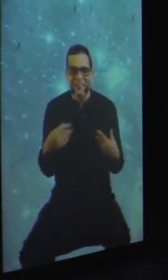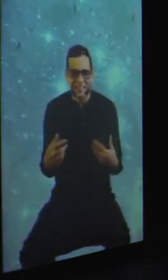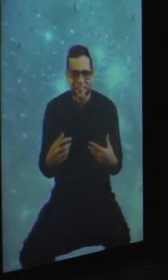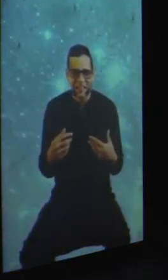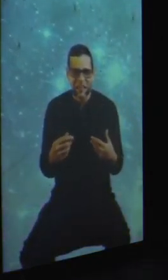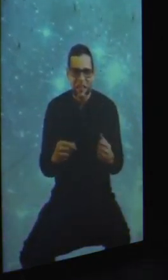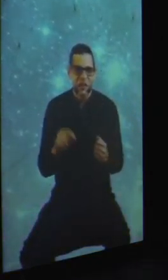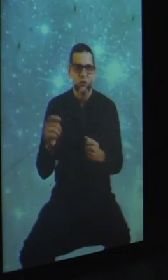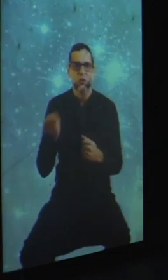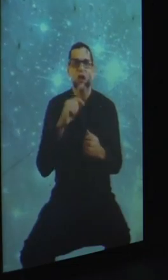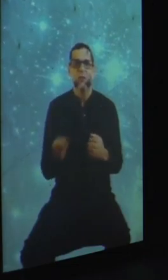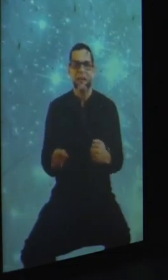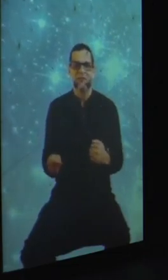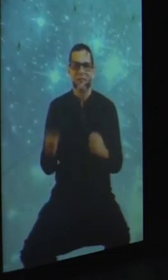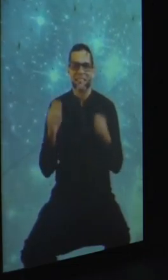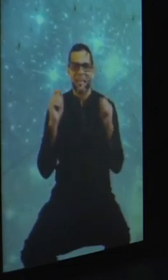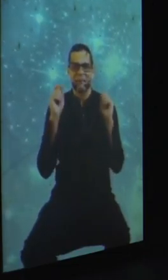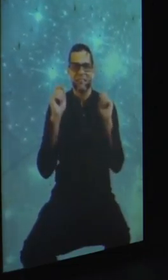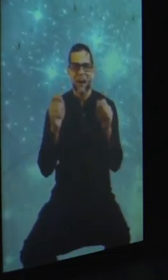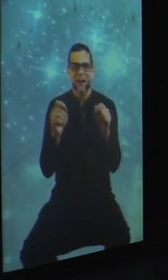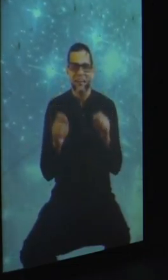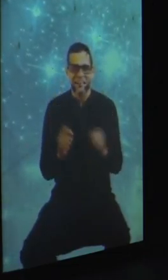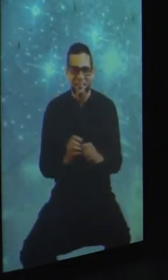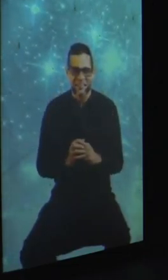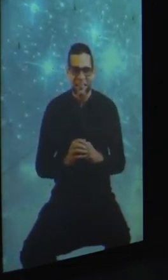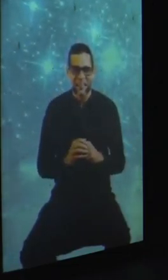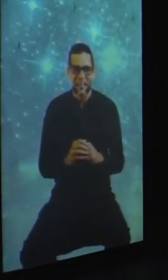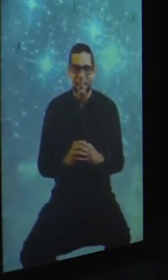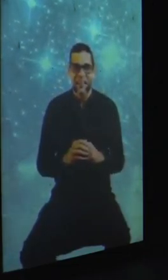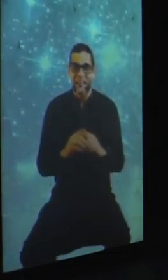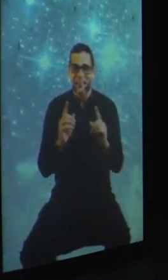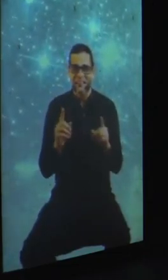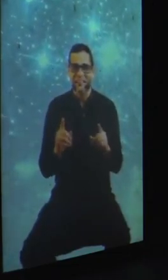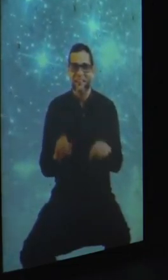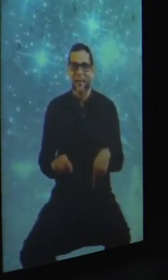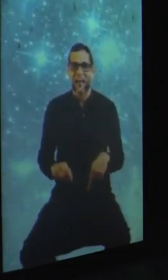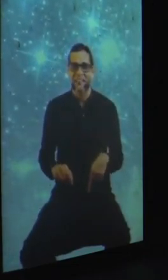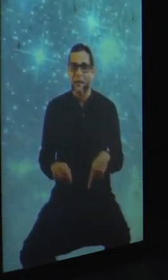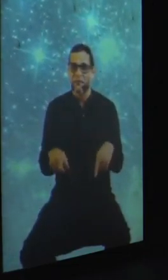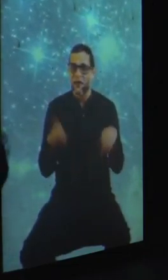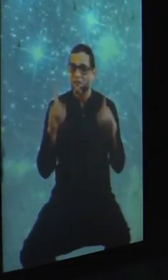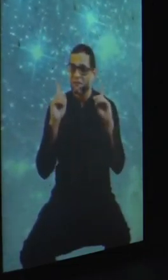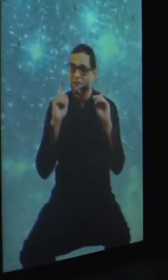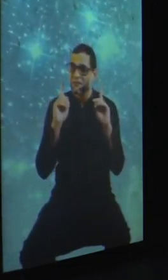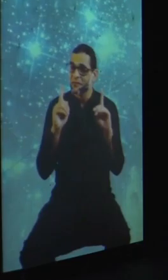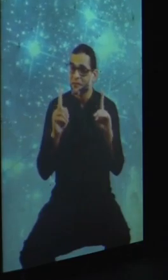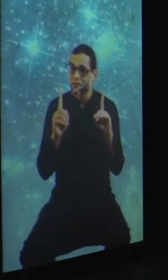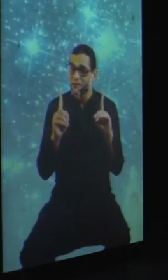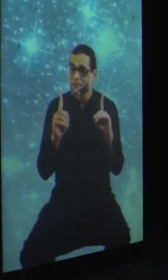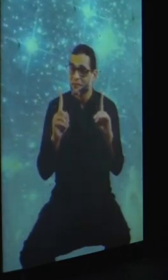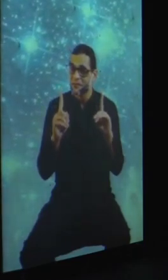us. Because we're all made from the same stardust. This is the concept of...